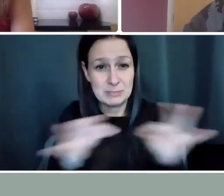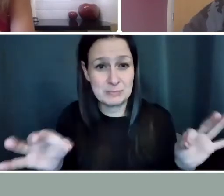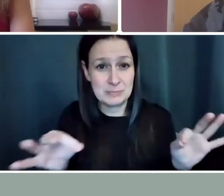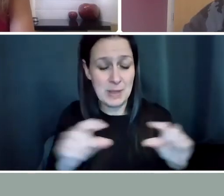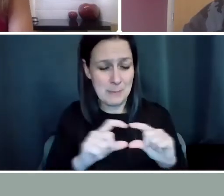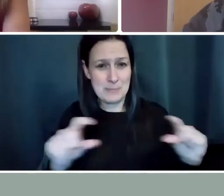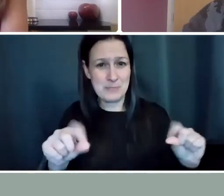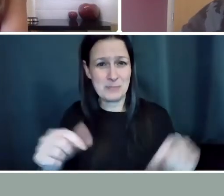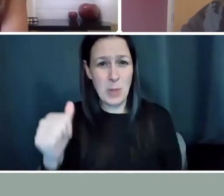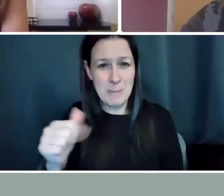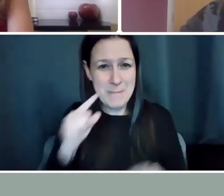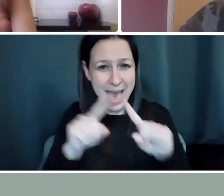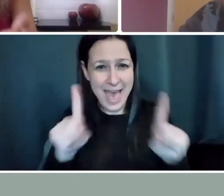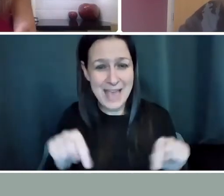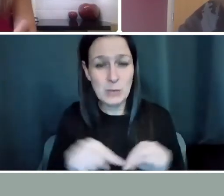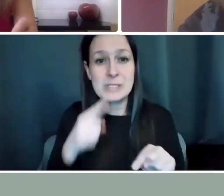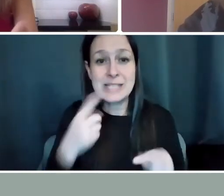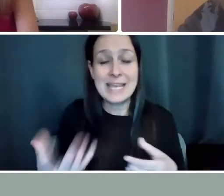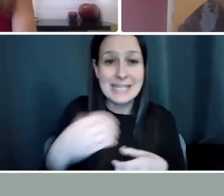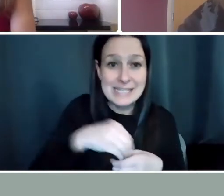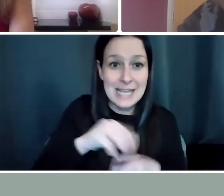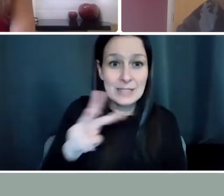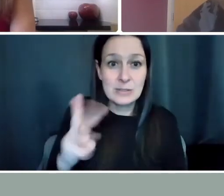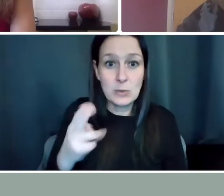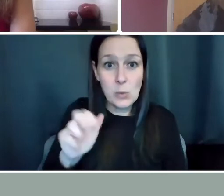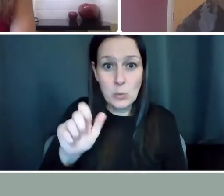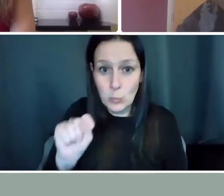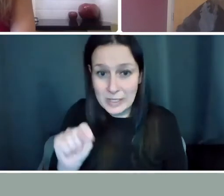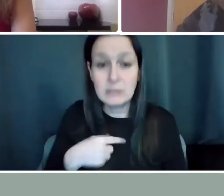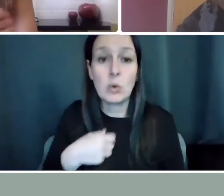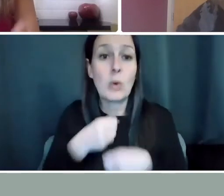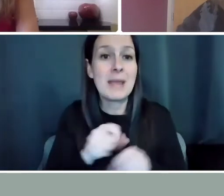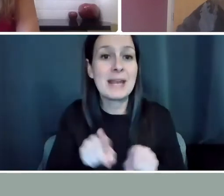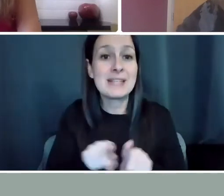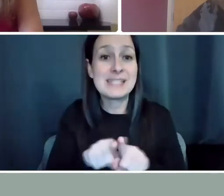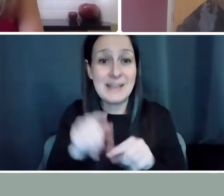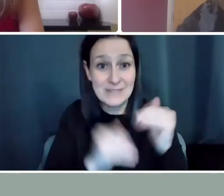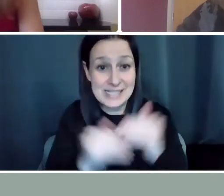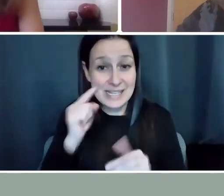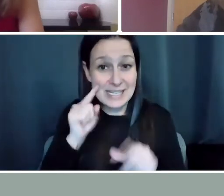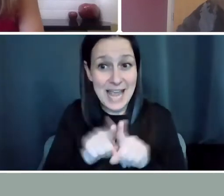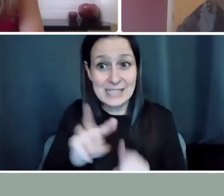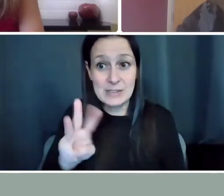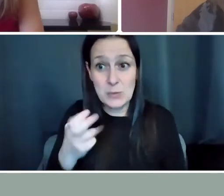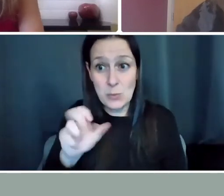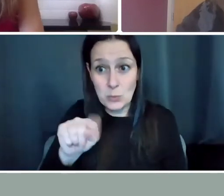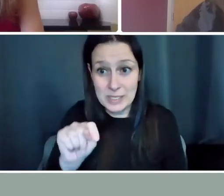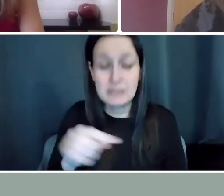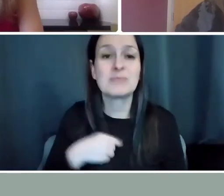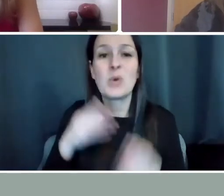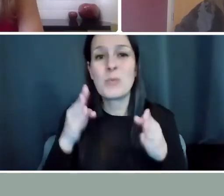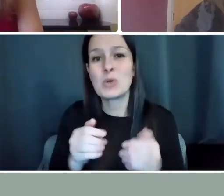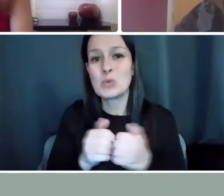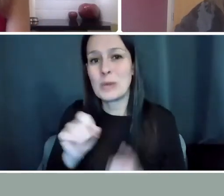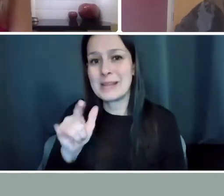back. It would say contains wheat or made in the same facility as wheat. And so someone with celiac would